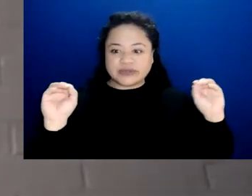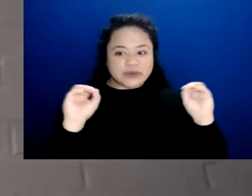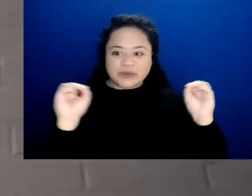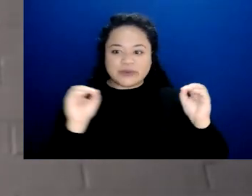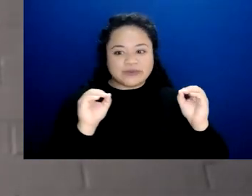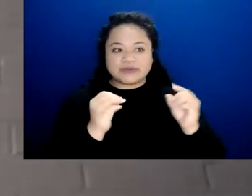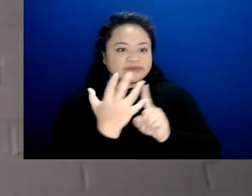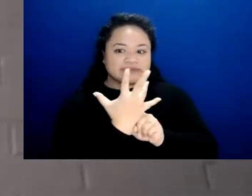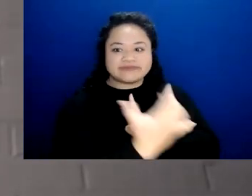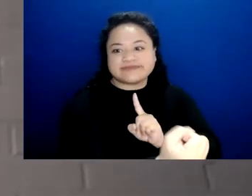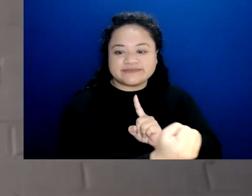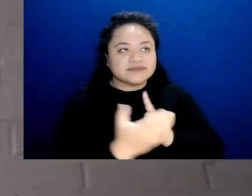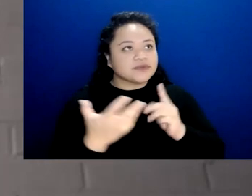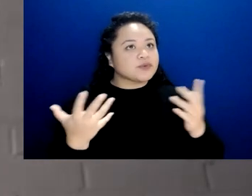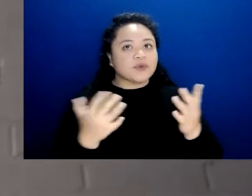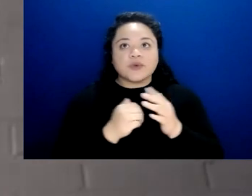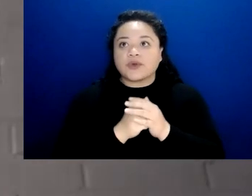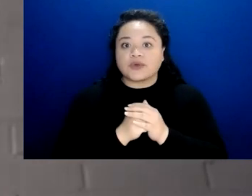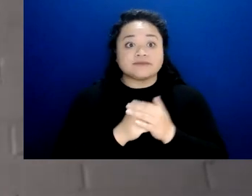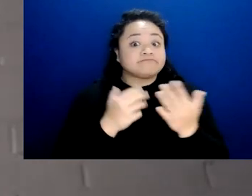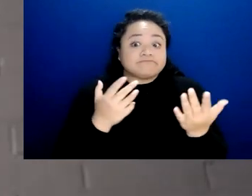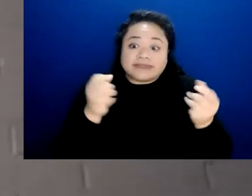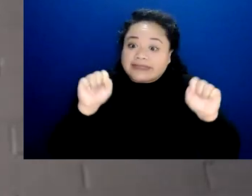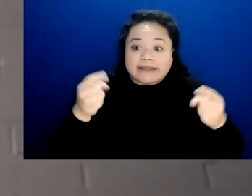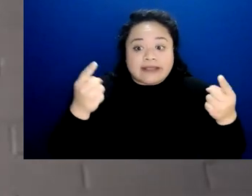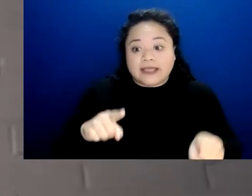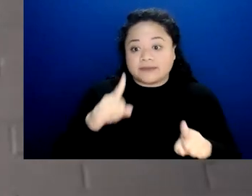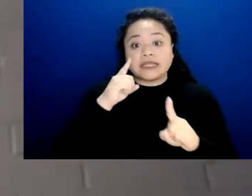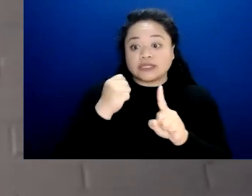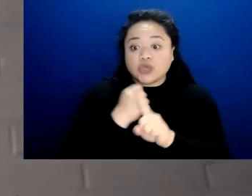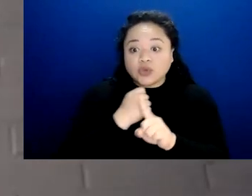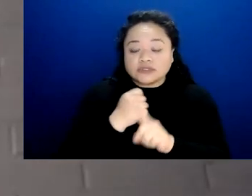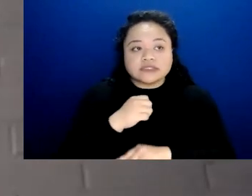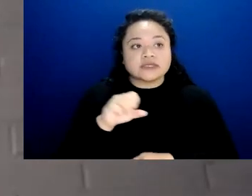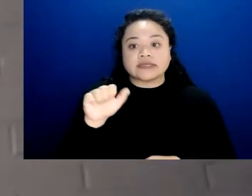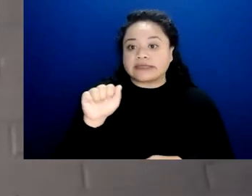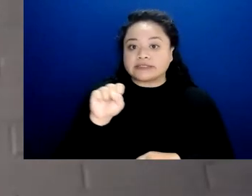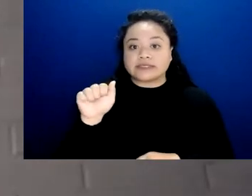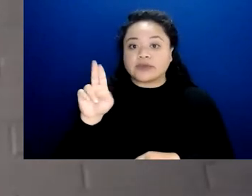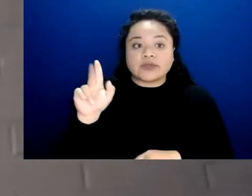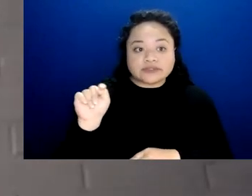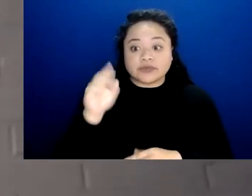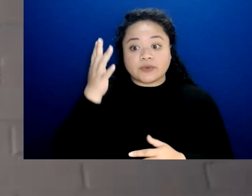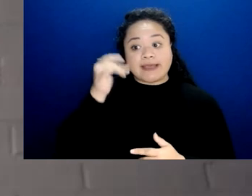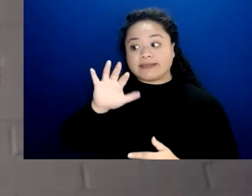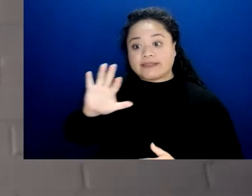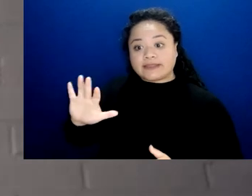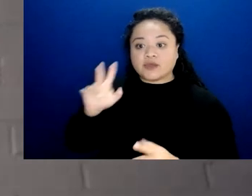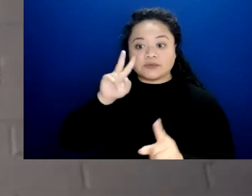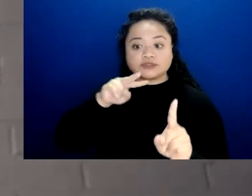someone being assaulted in certain cases because their perspective is different